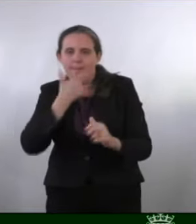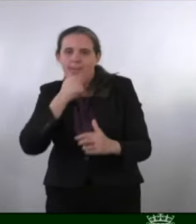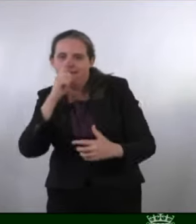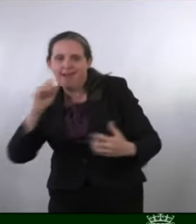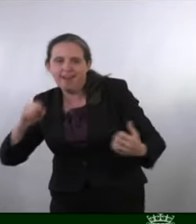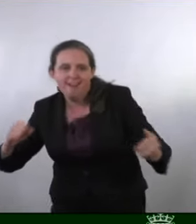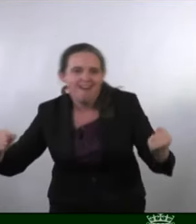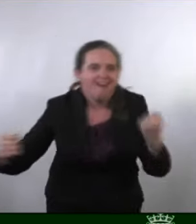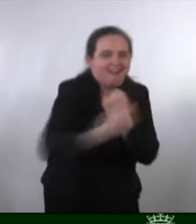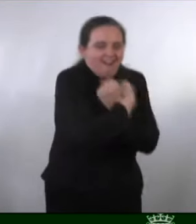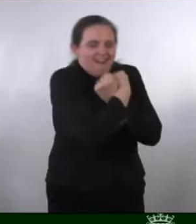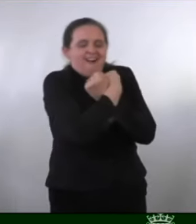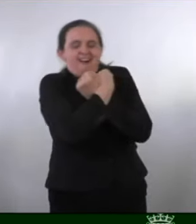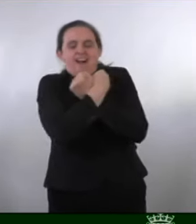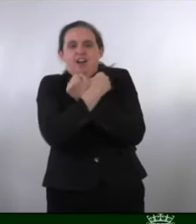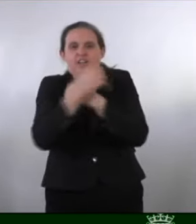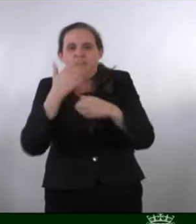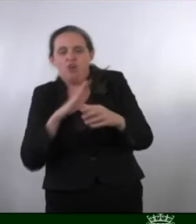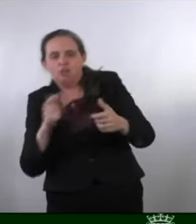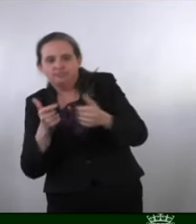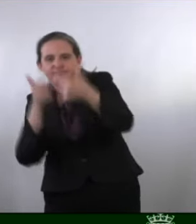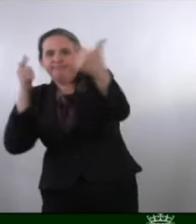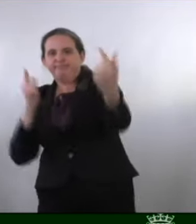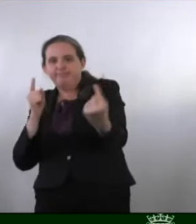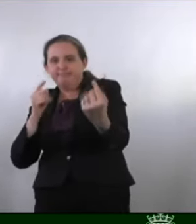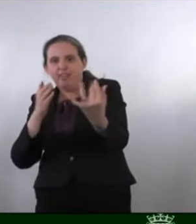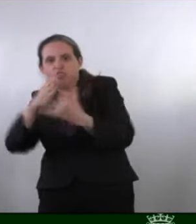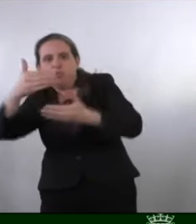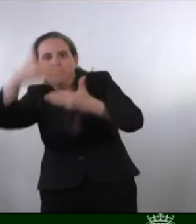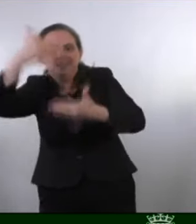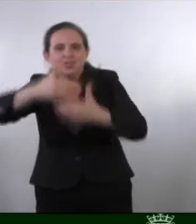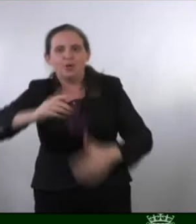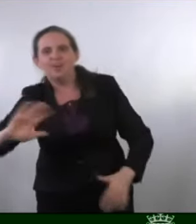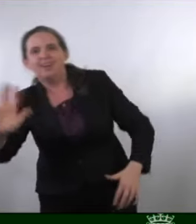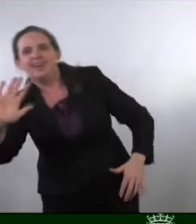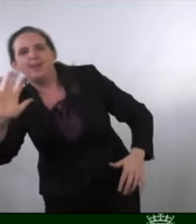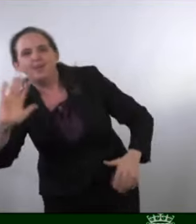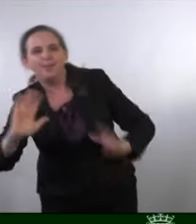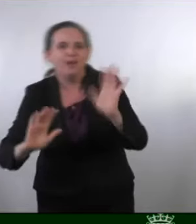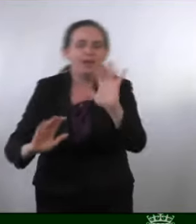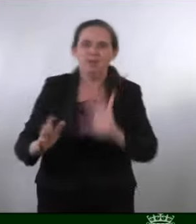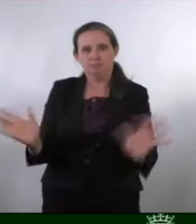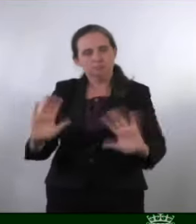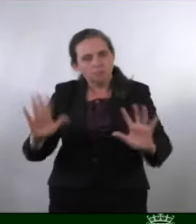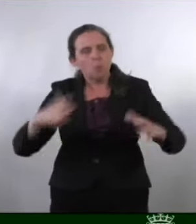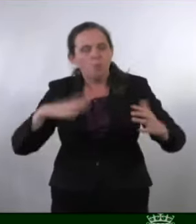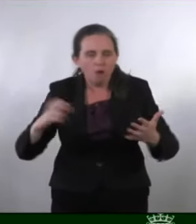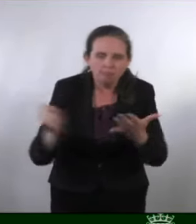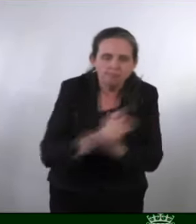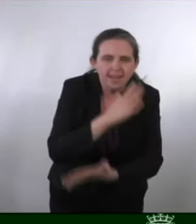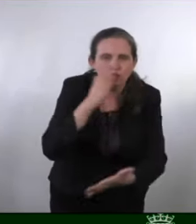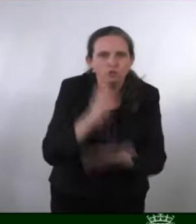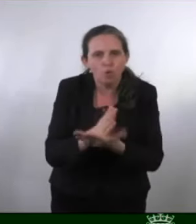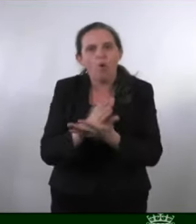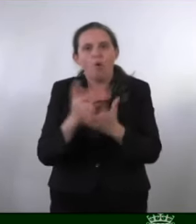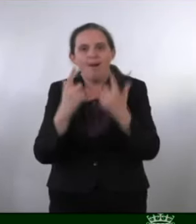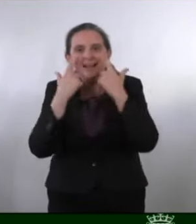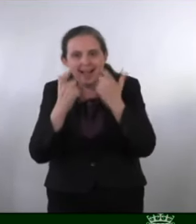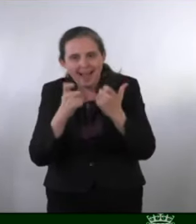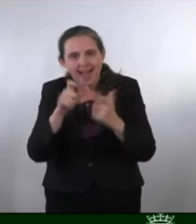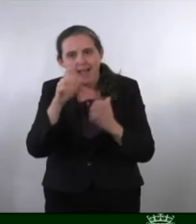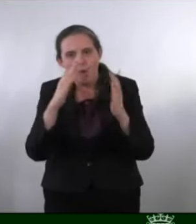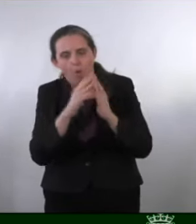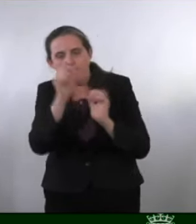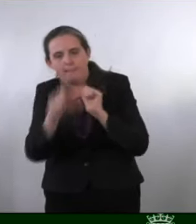window. By the end of the year, this will allow every care home resident to have 2 visitors who can be